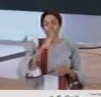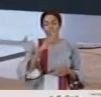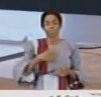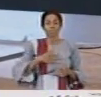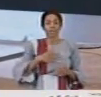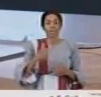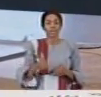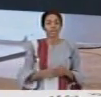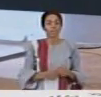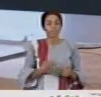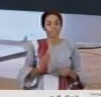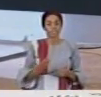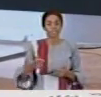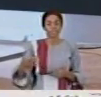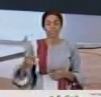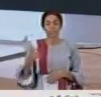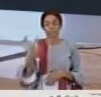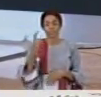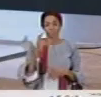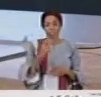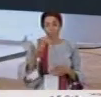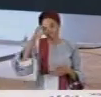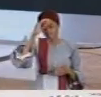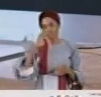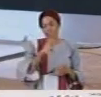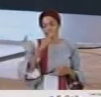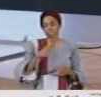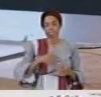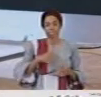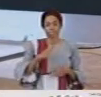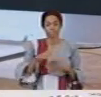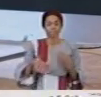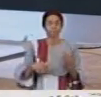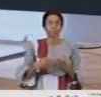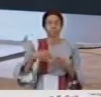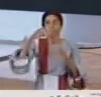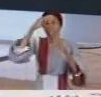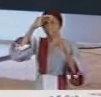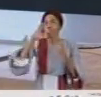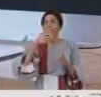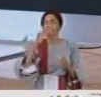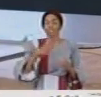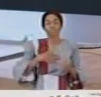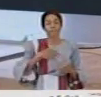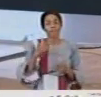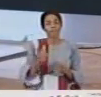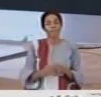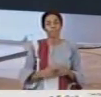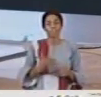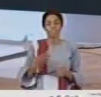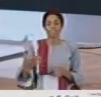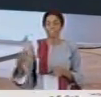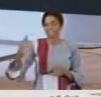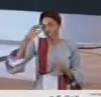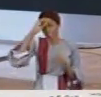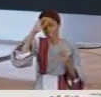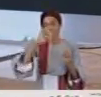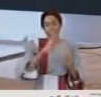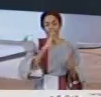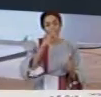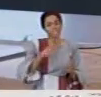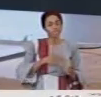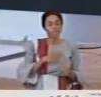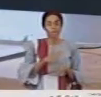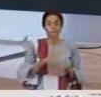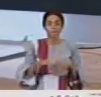He is my everything, he is my all, he is my all, he is my